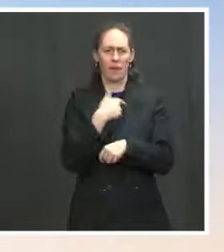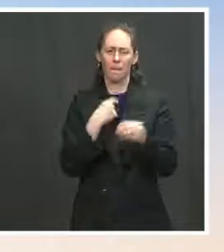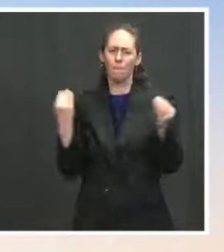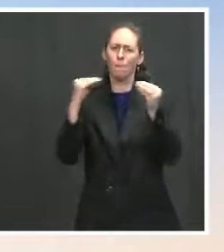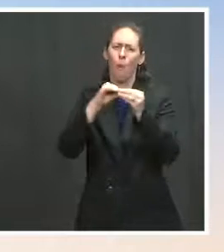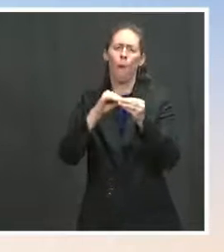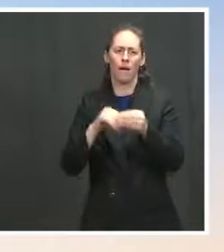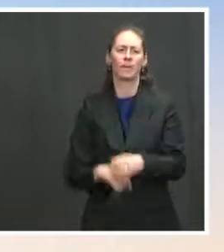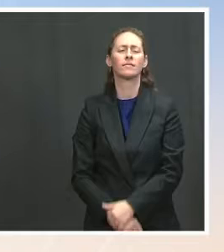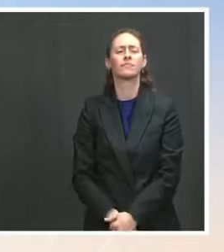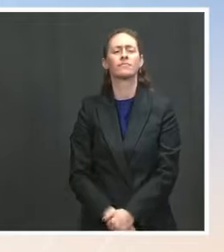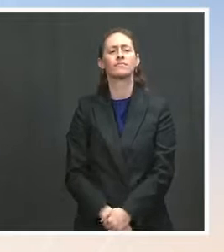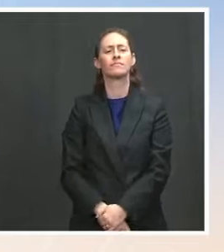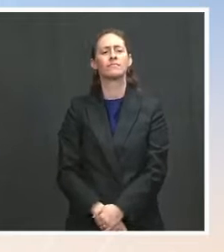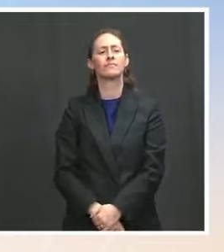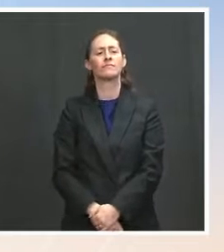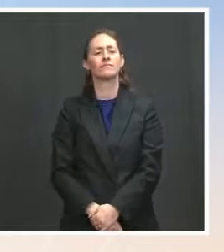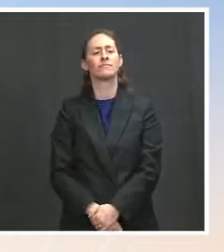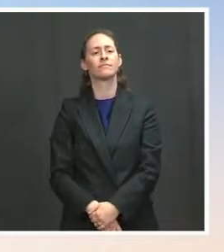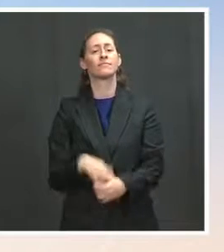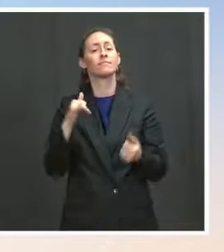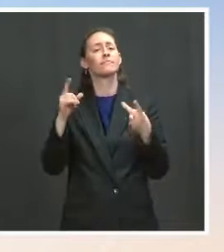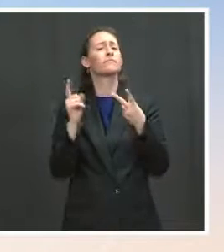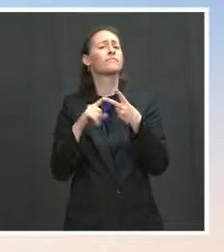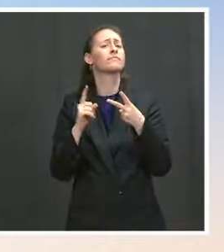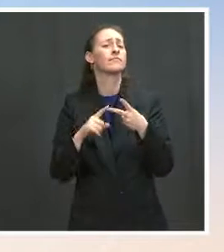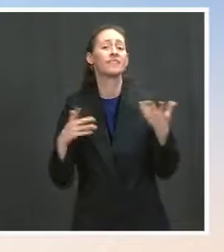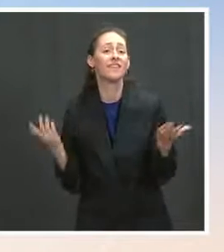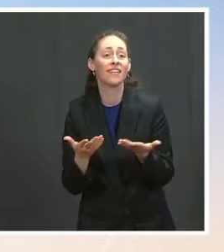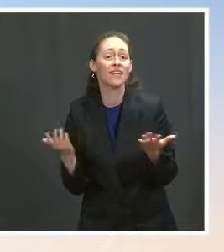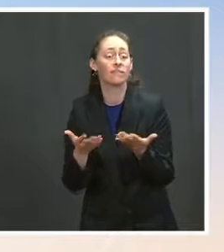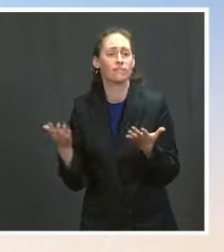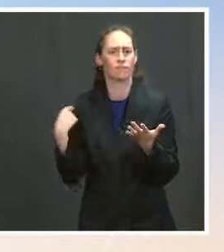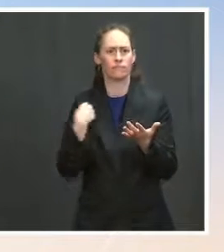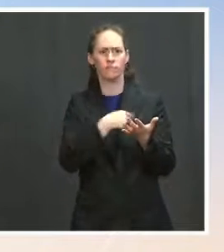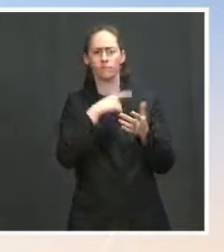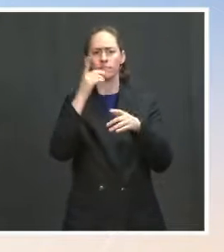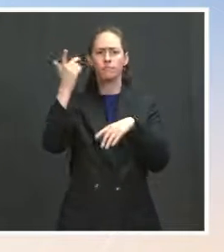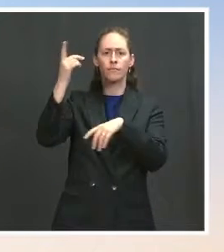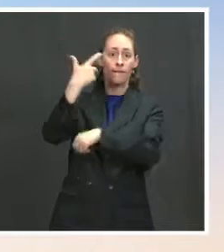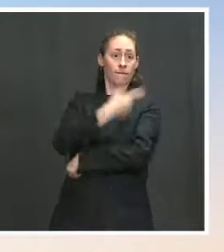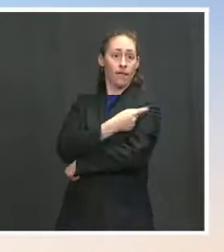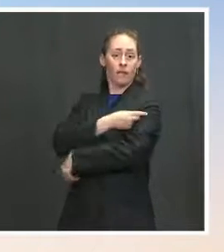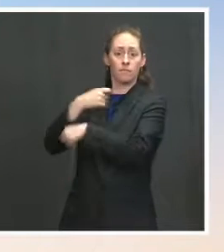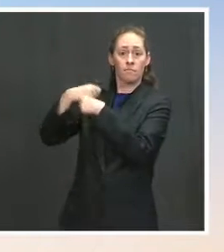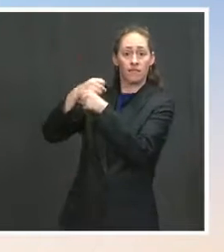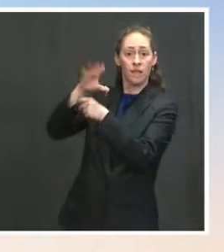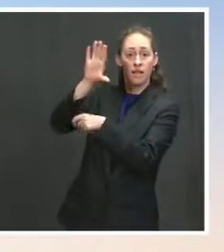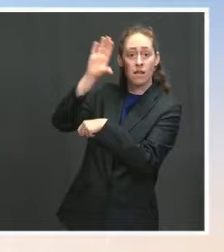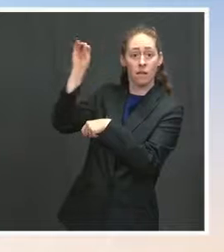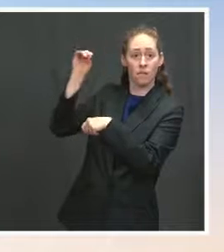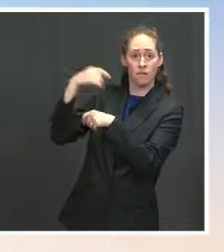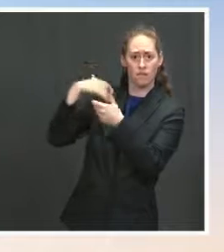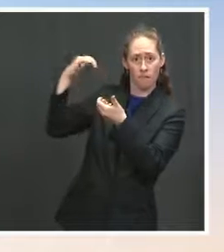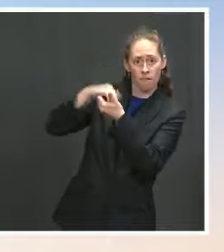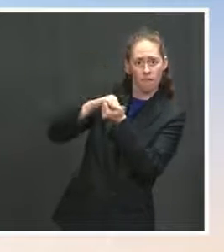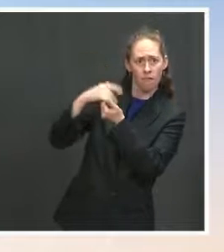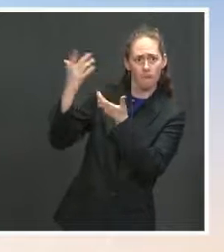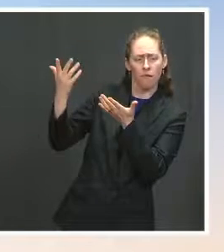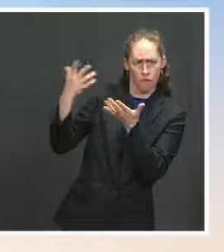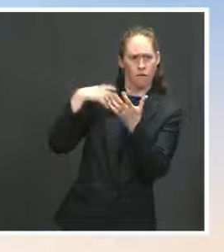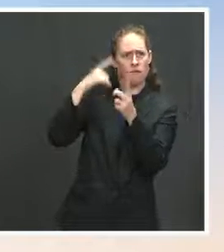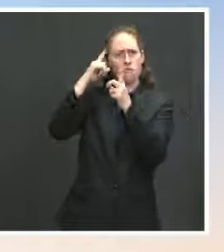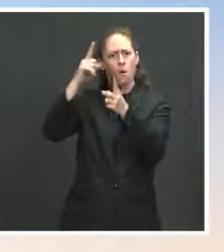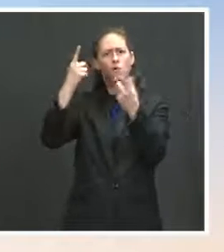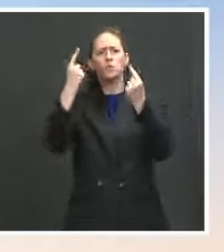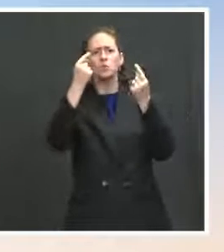month. Second, we're working with vaccine manufacturers to vastly increase vaccine supply for the rest of the world in a way that can also create jobs here at